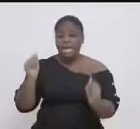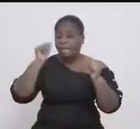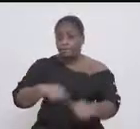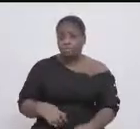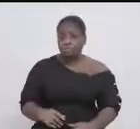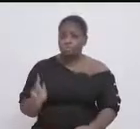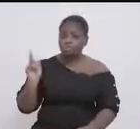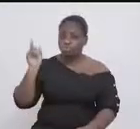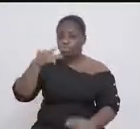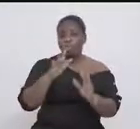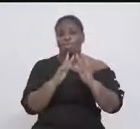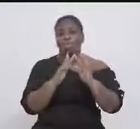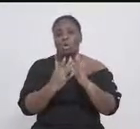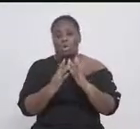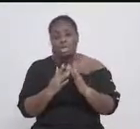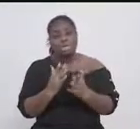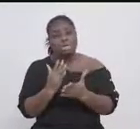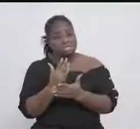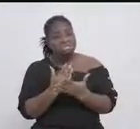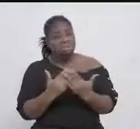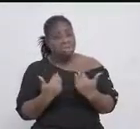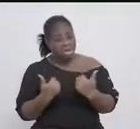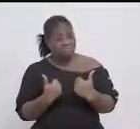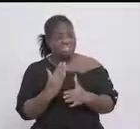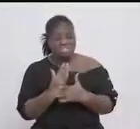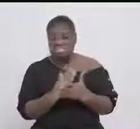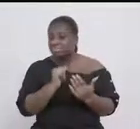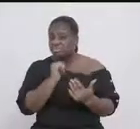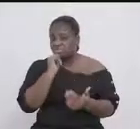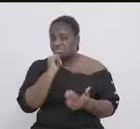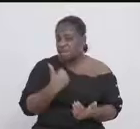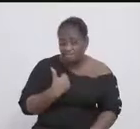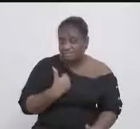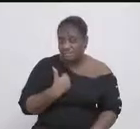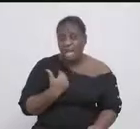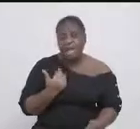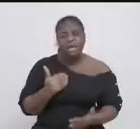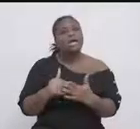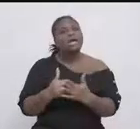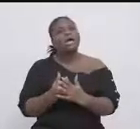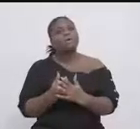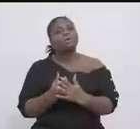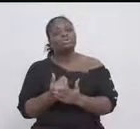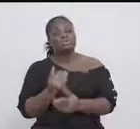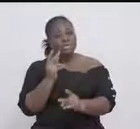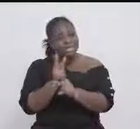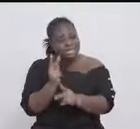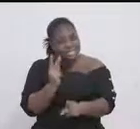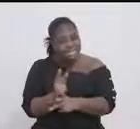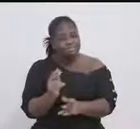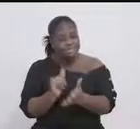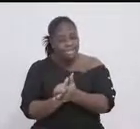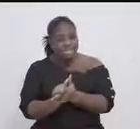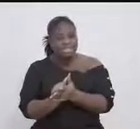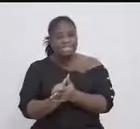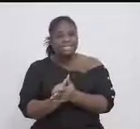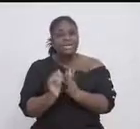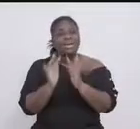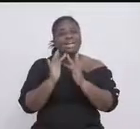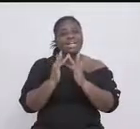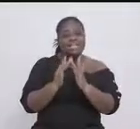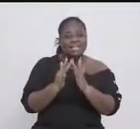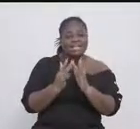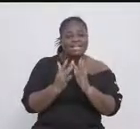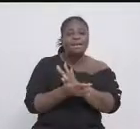go online, it's a privilege for some, and also the cost of being able to maintain the whole infrastructure and making sure that, you know, internet